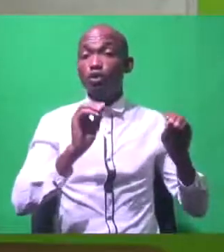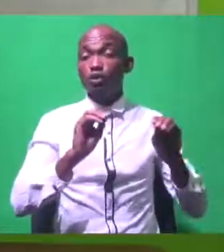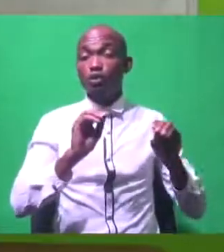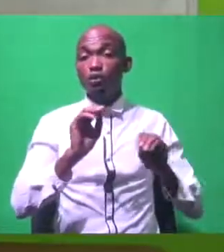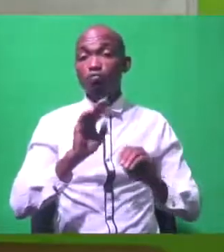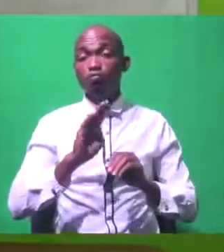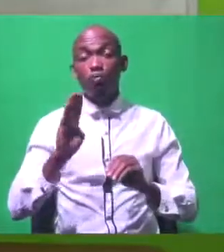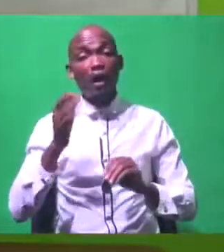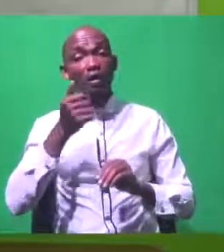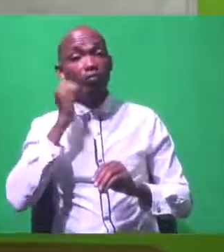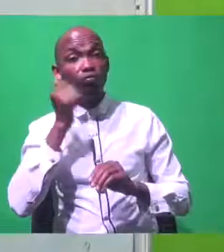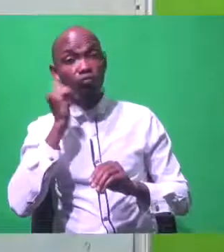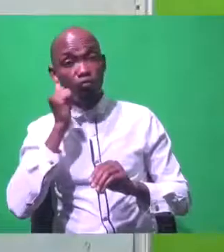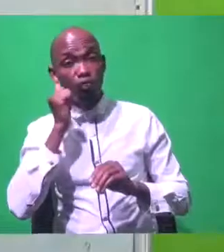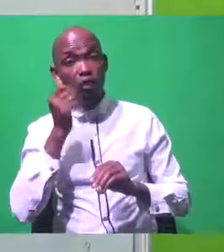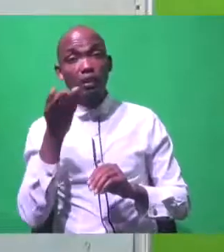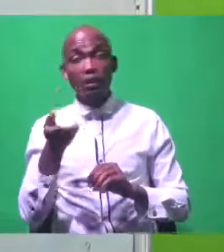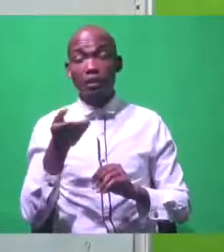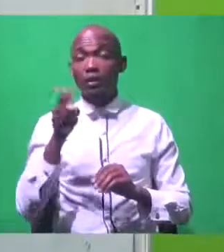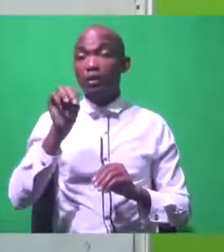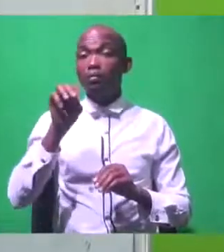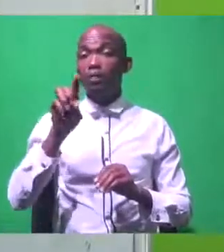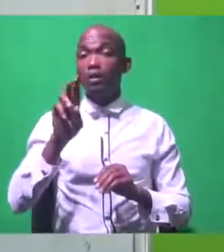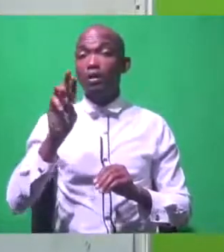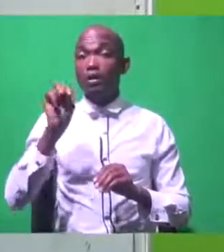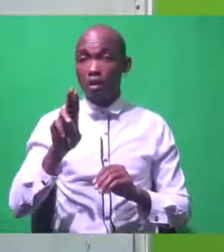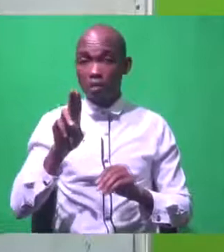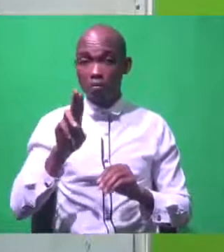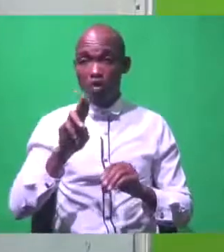as a medium of instructions.